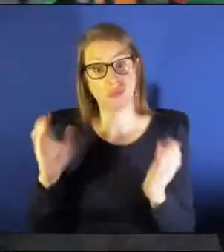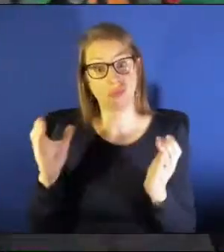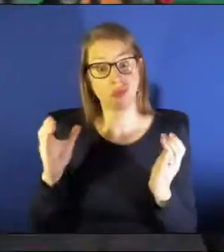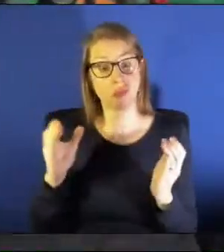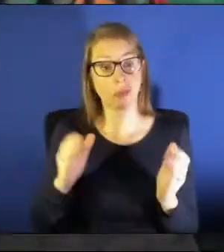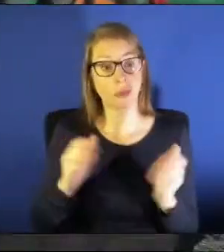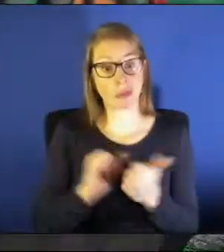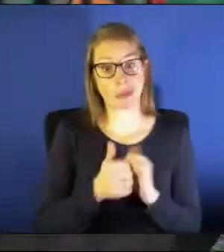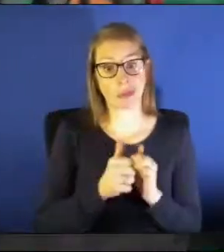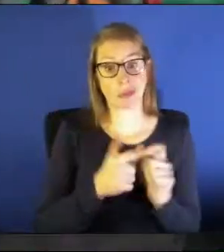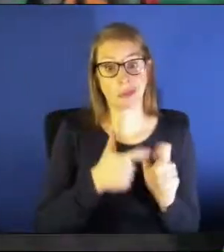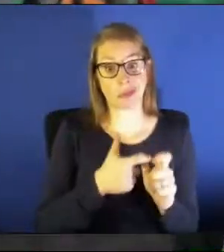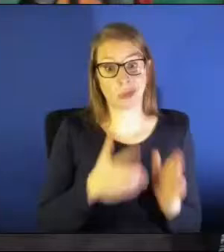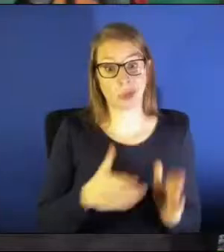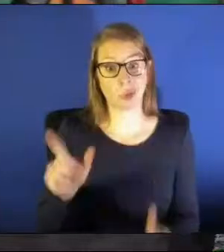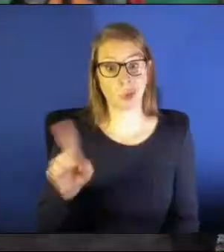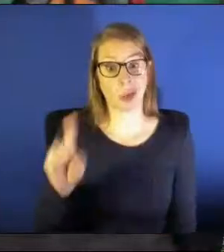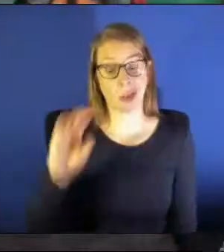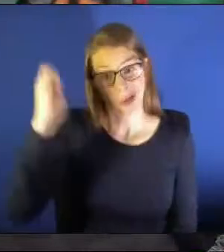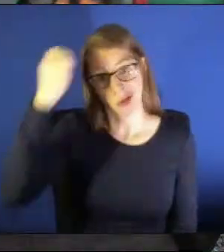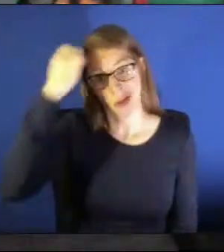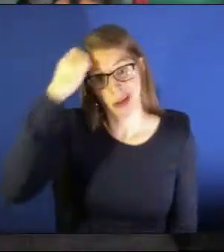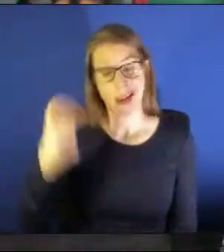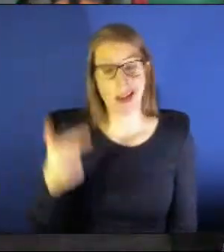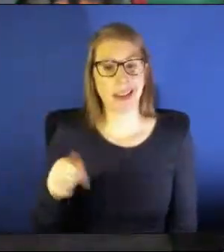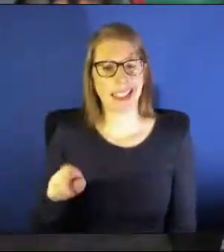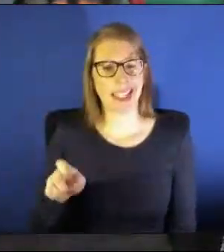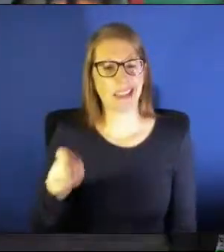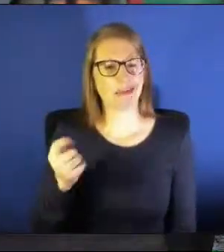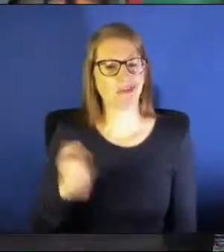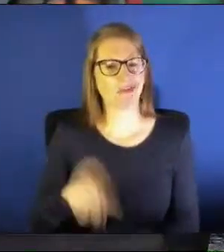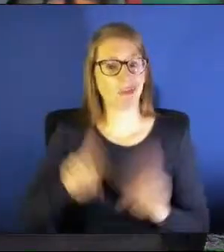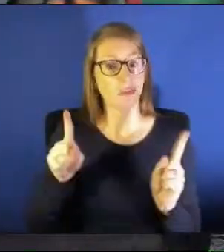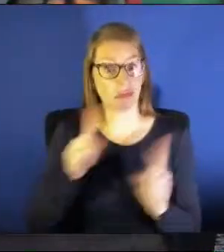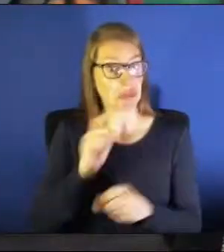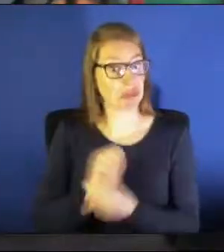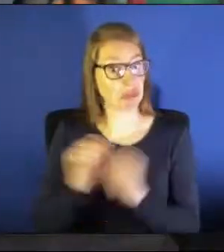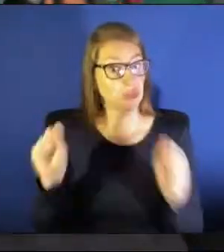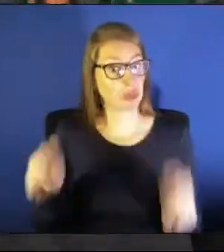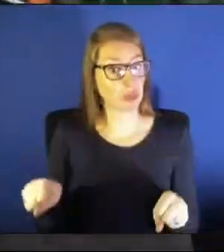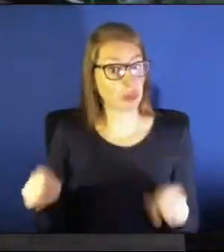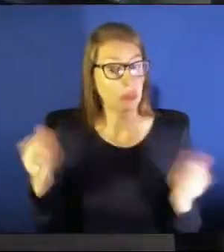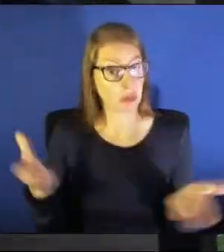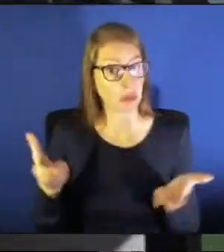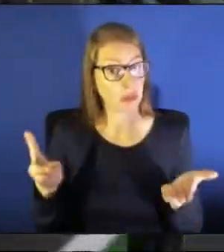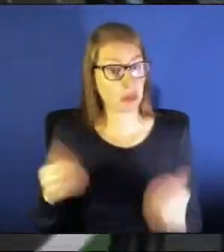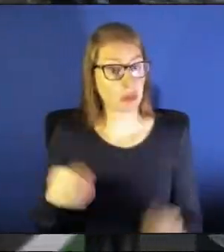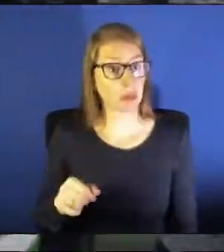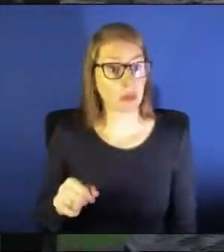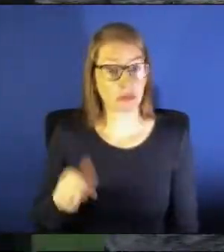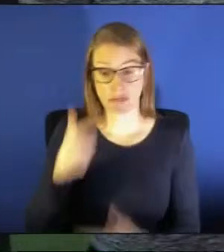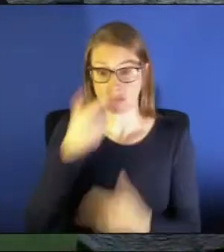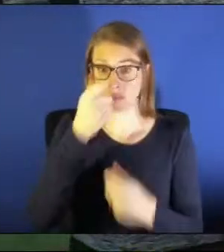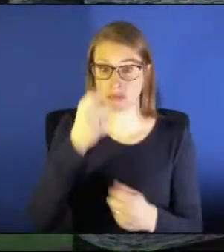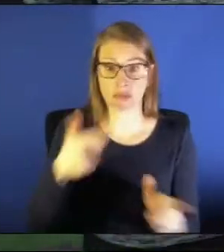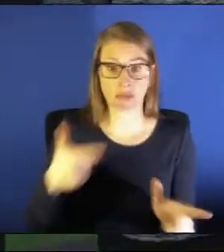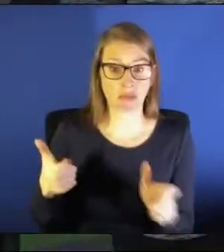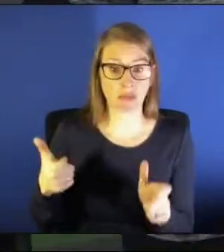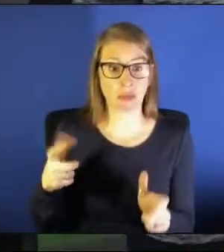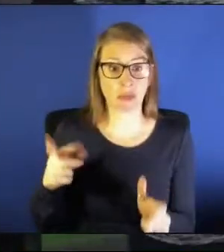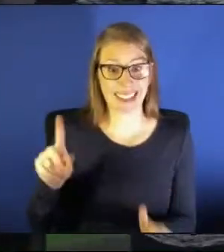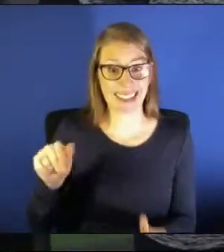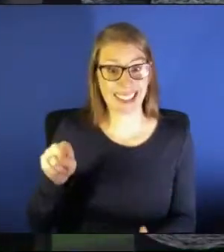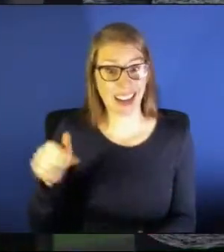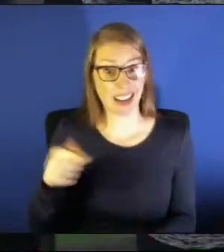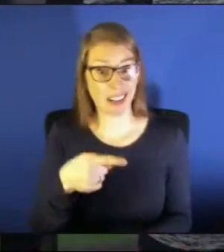Europe. So the gait would be a little bit different, but it's something that we could actually do, yes. What's interesting is how quickly Dana was able to